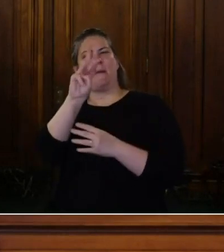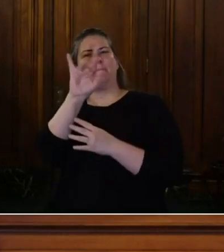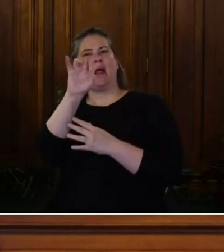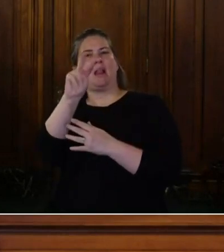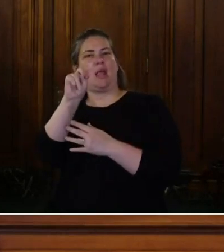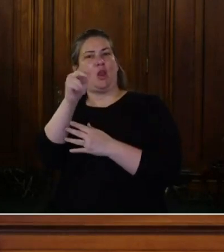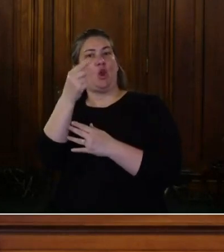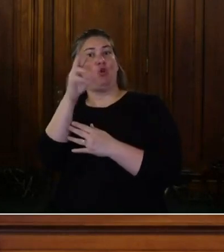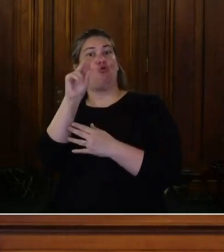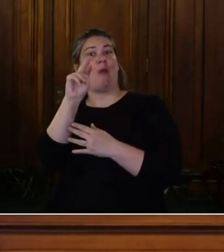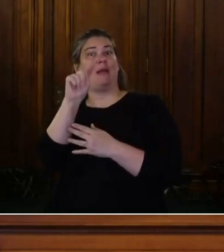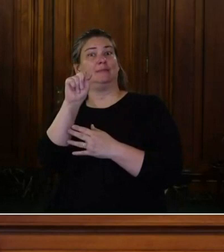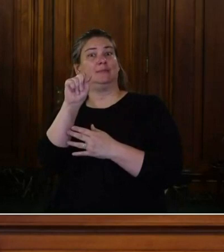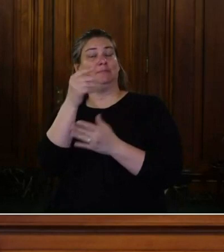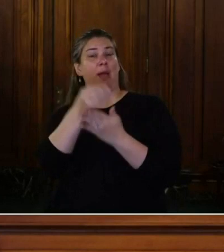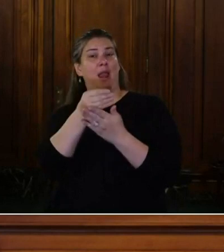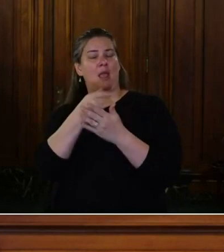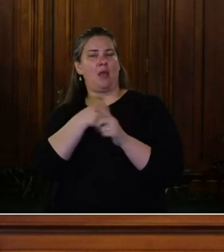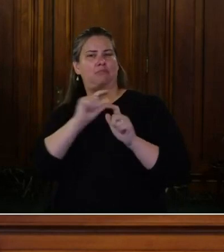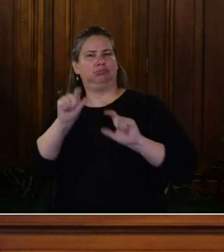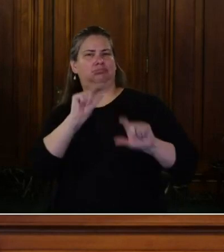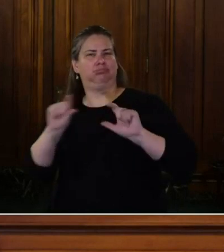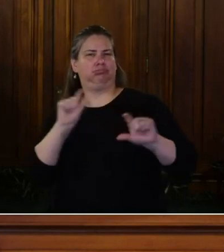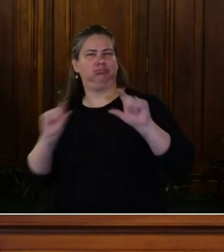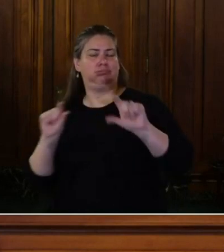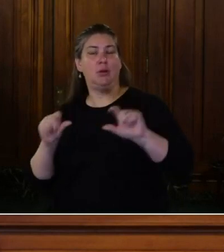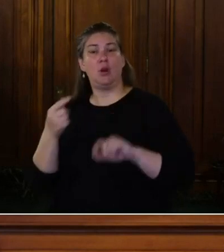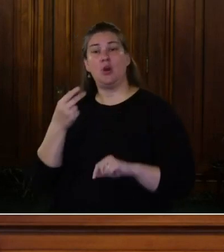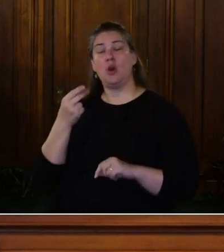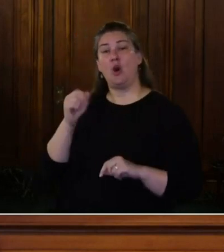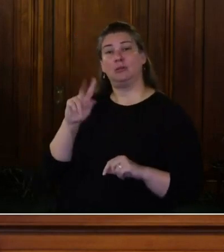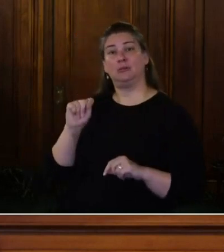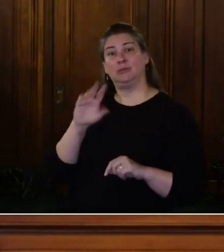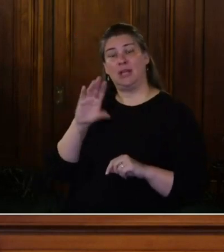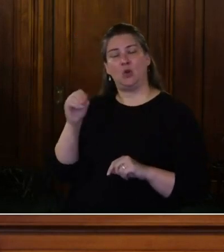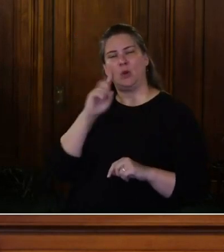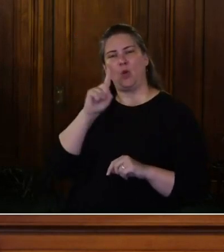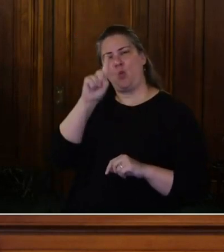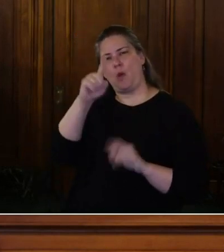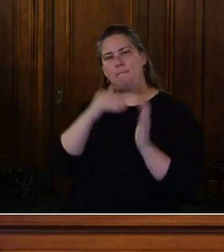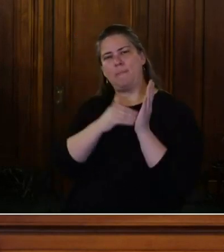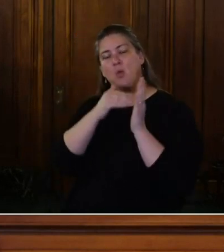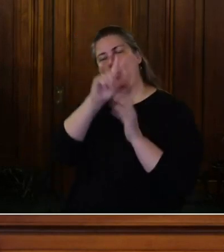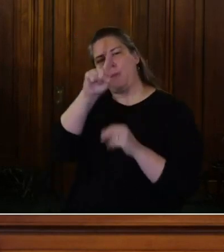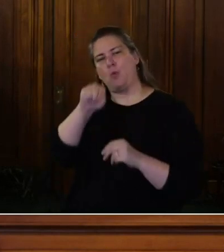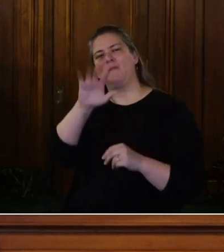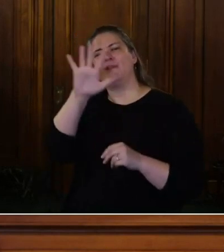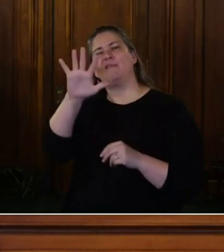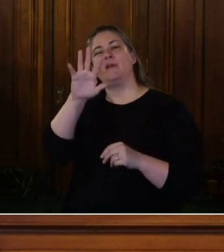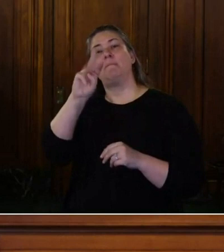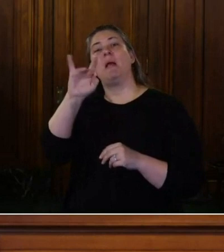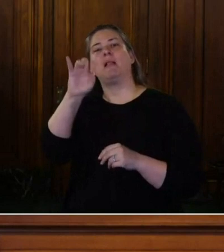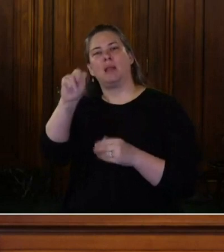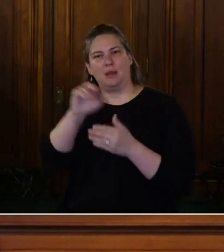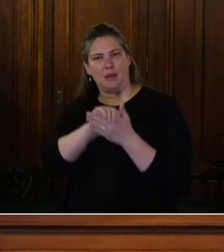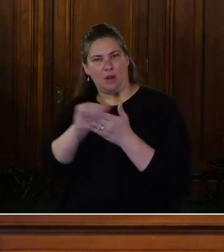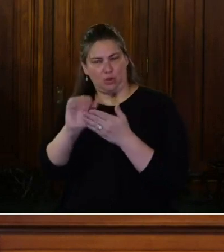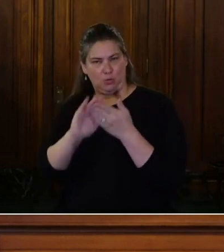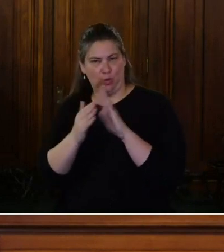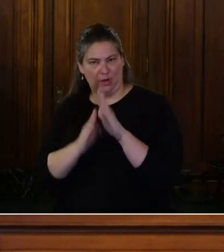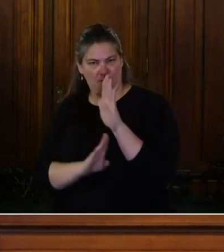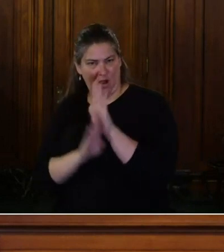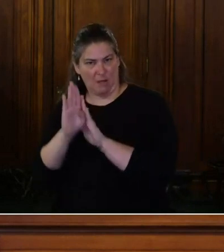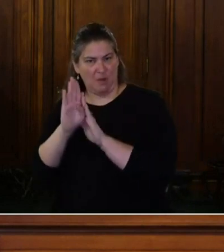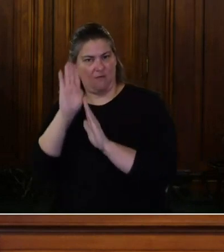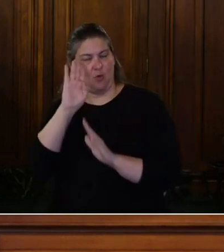Kentucky cities and counties. Hart County is going to be receiving $1.5 million of community development block grant for